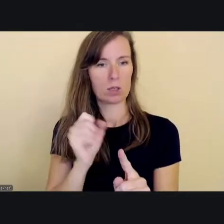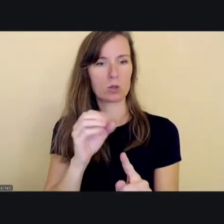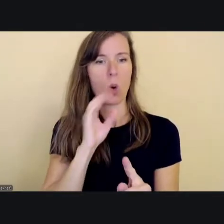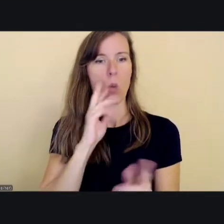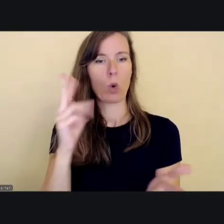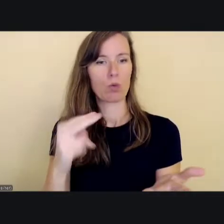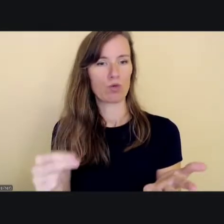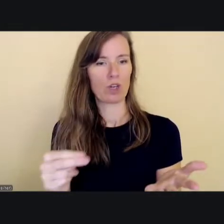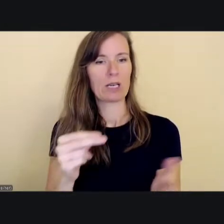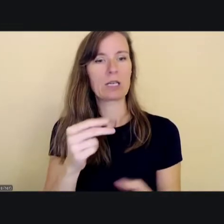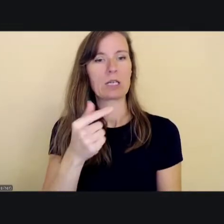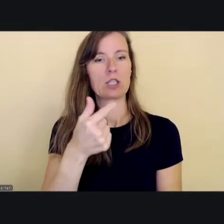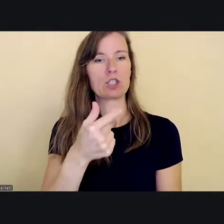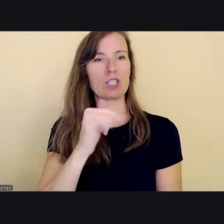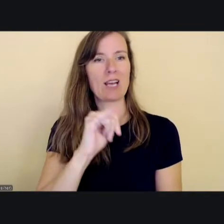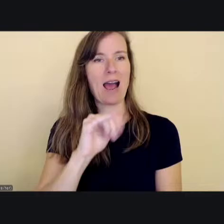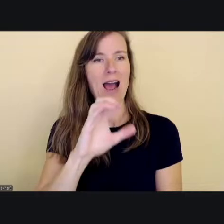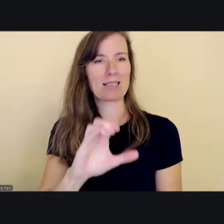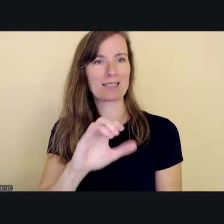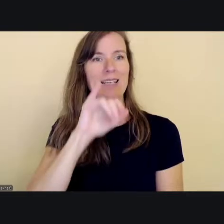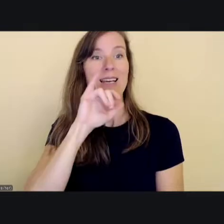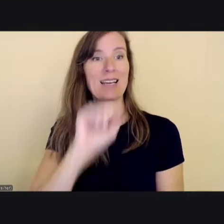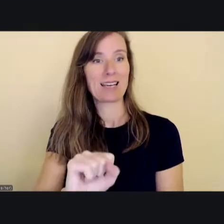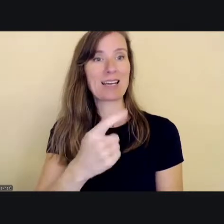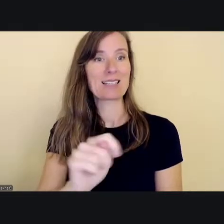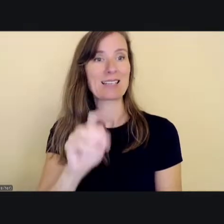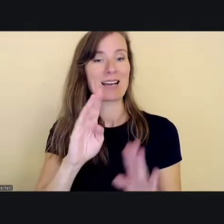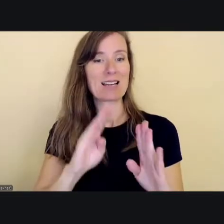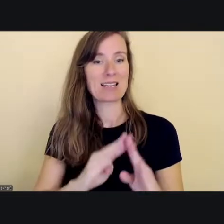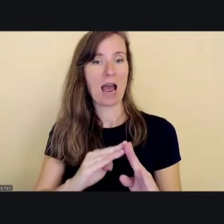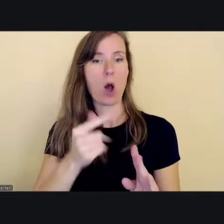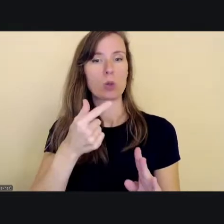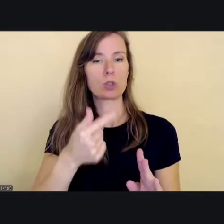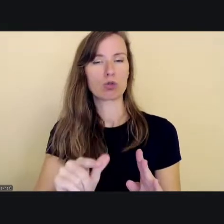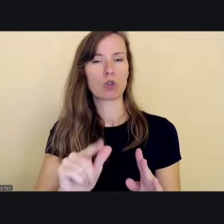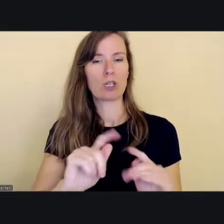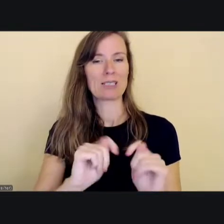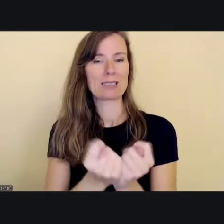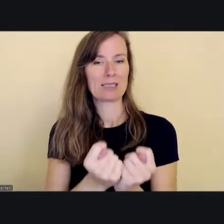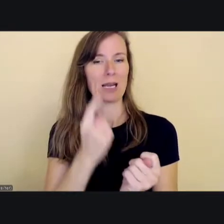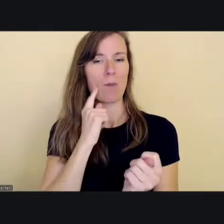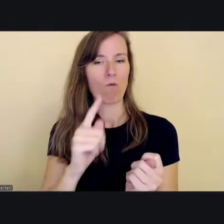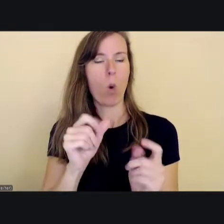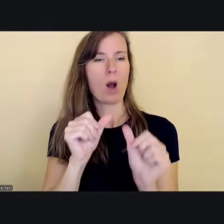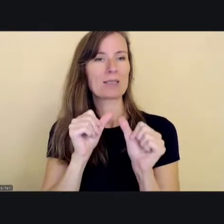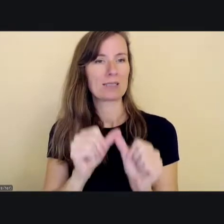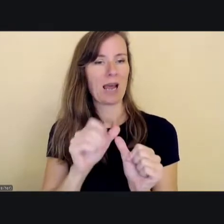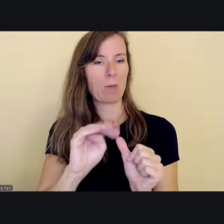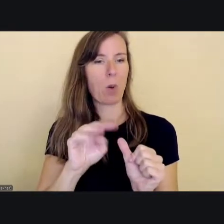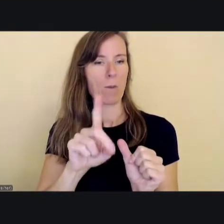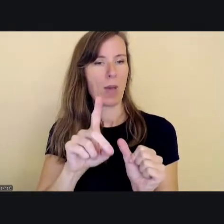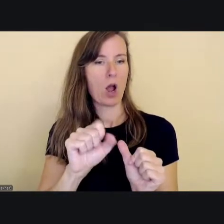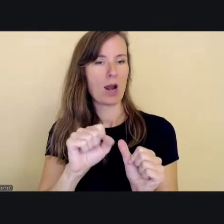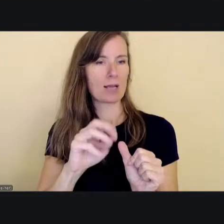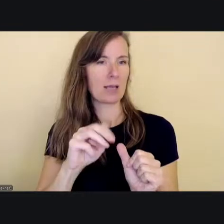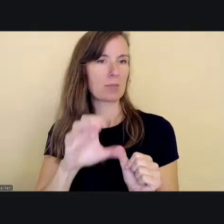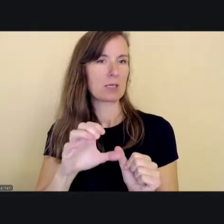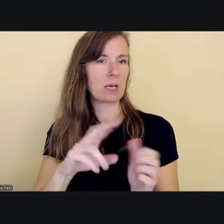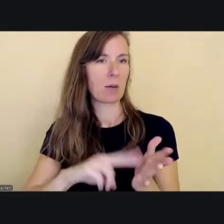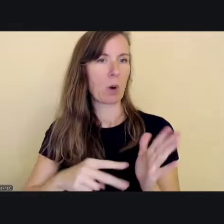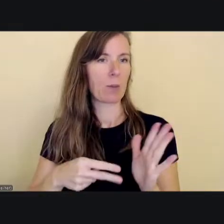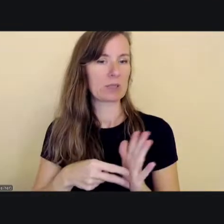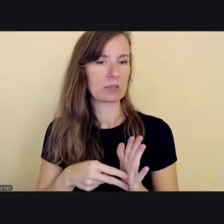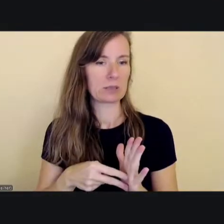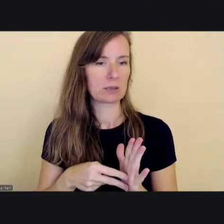GIC is the town's green team for Sustainable Maryland certified SMC purposes. And that is the